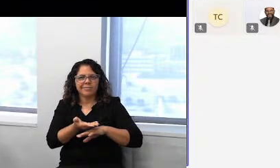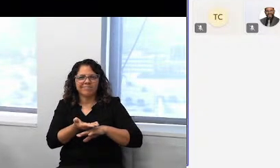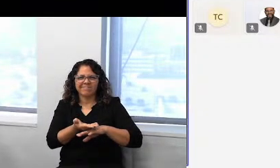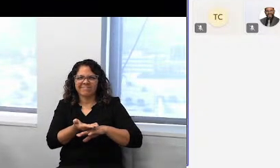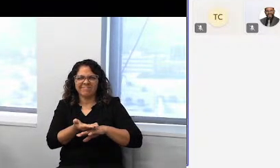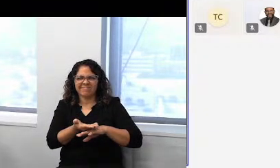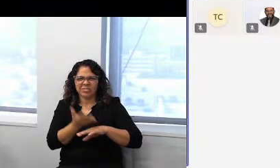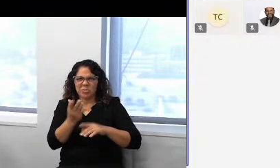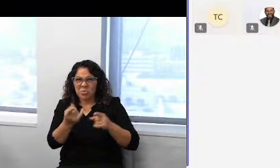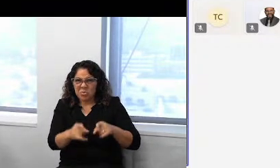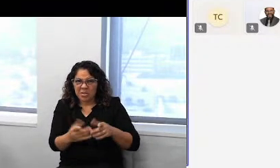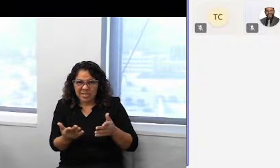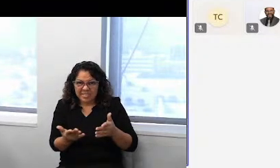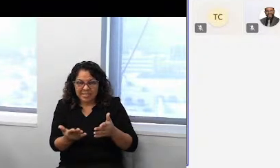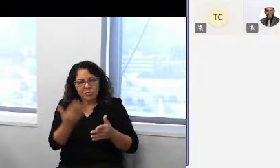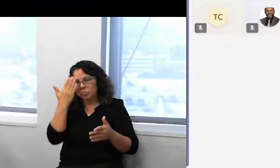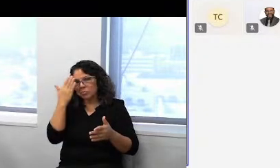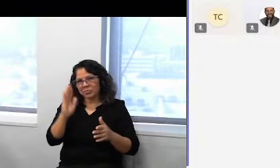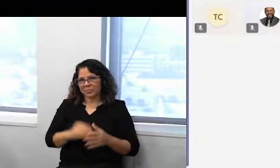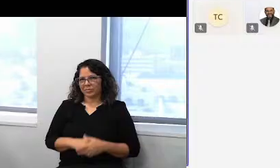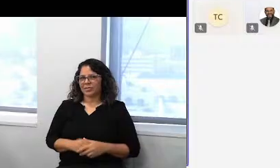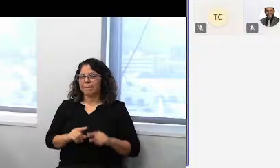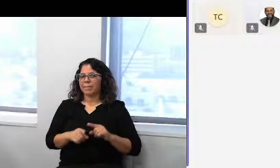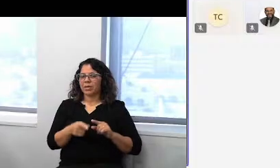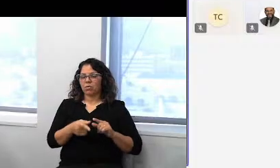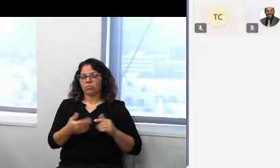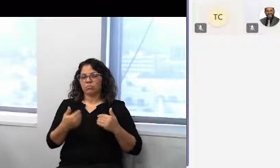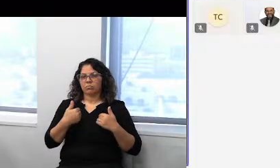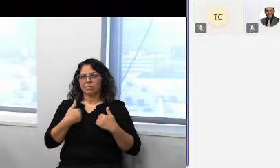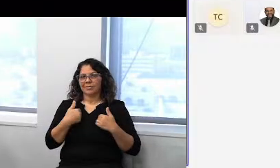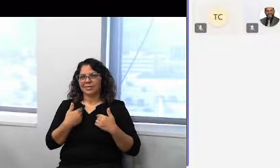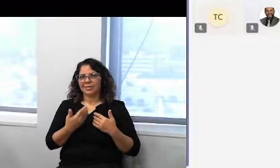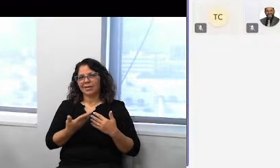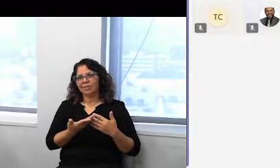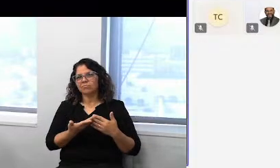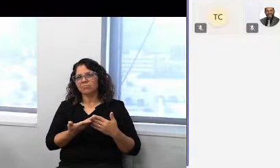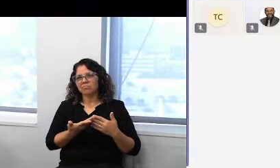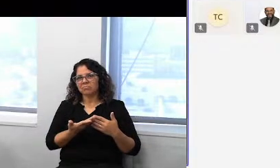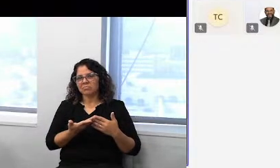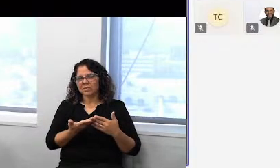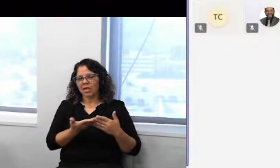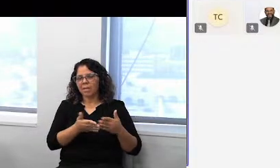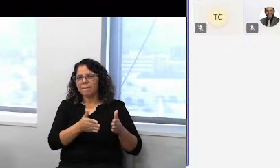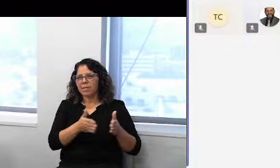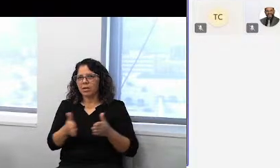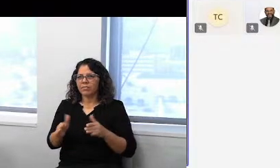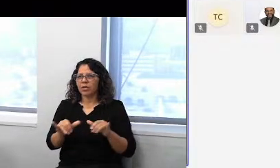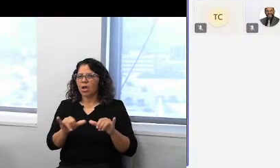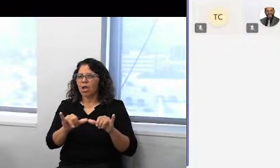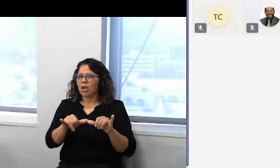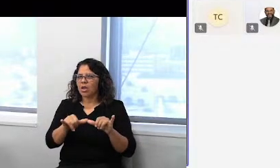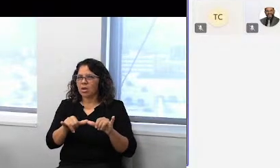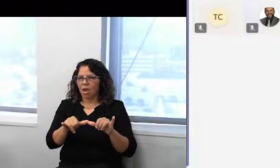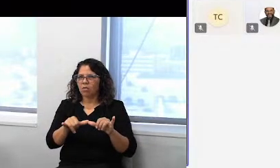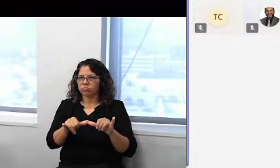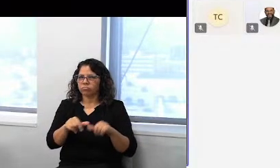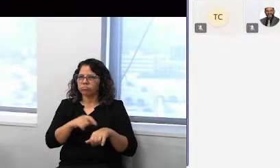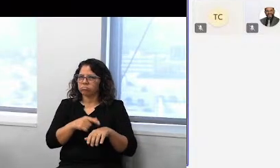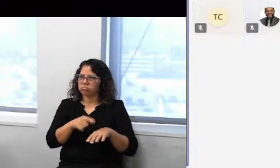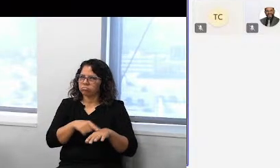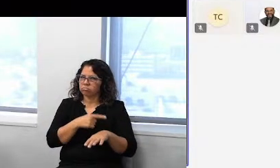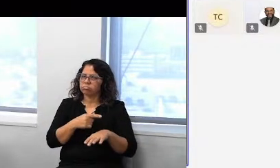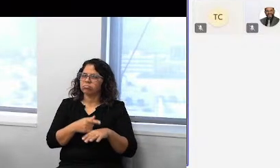of planning and engineering longer term in which you do provide some level of capacity availability